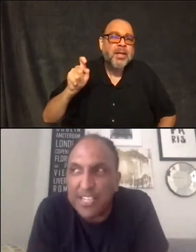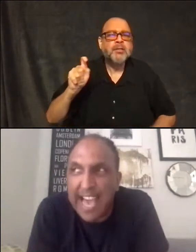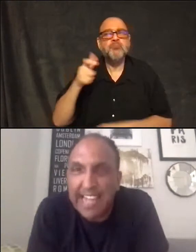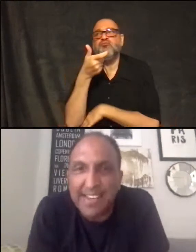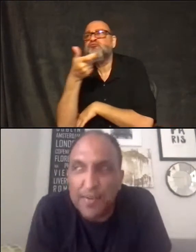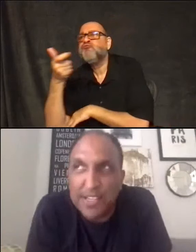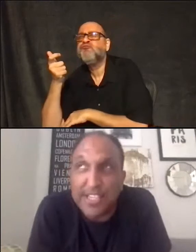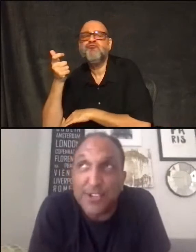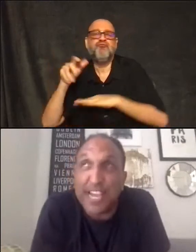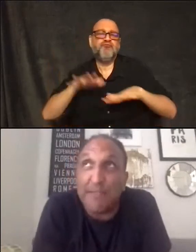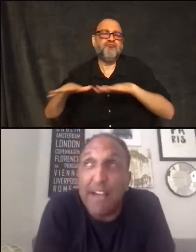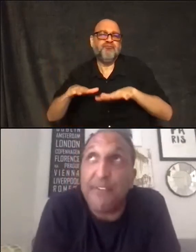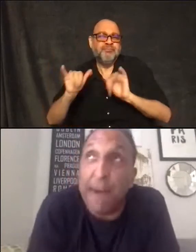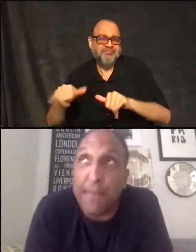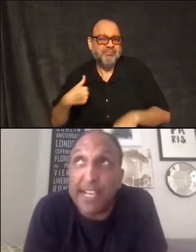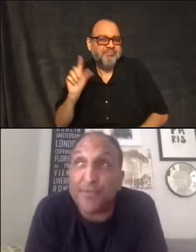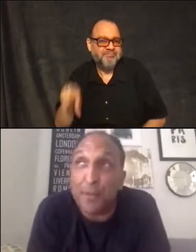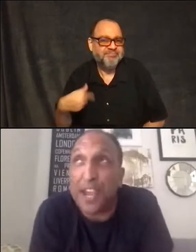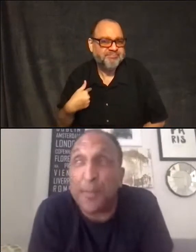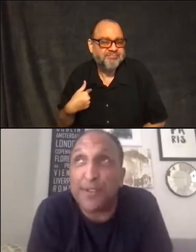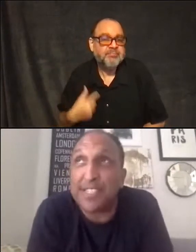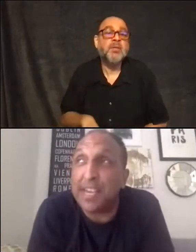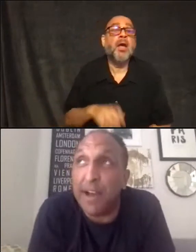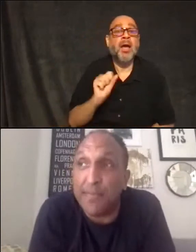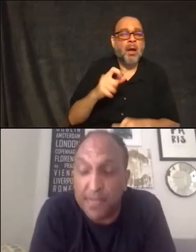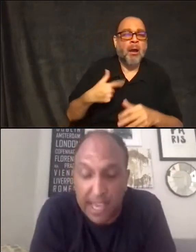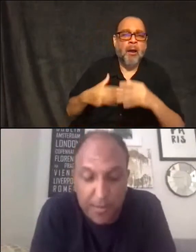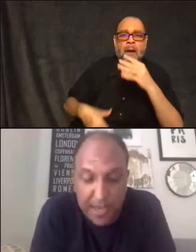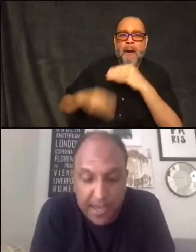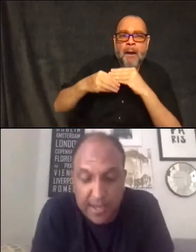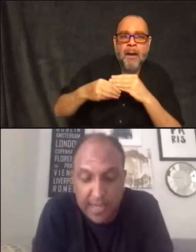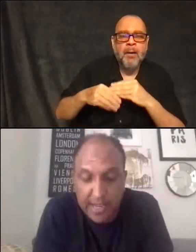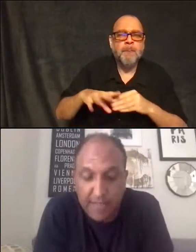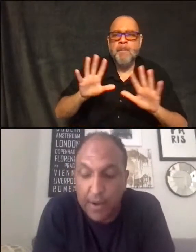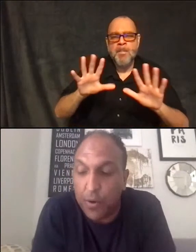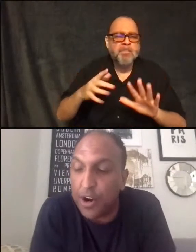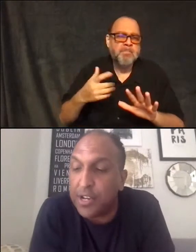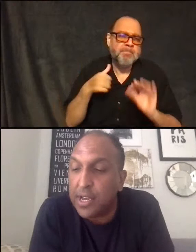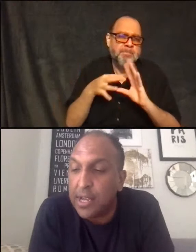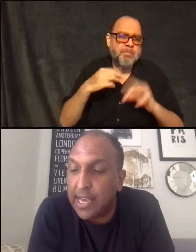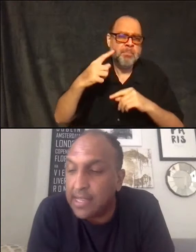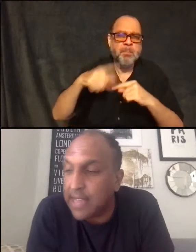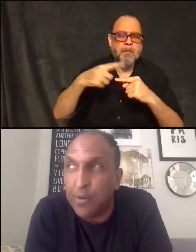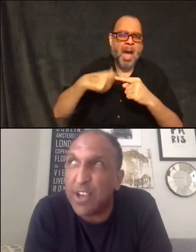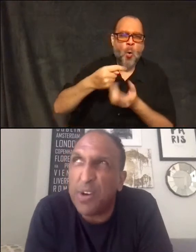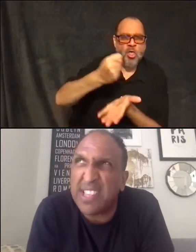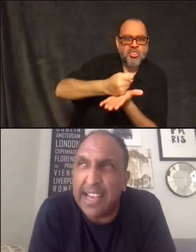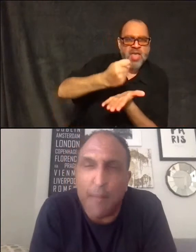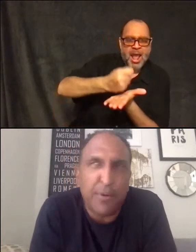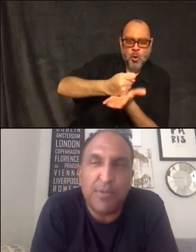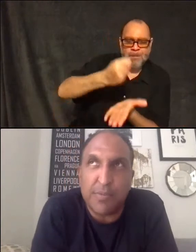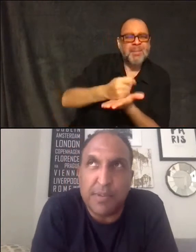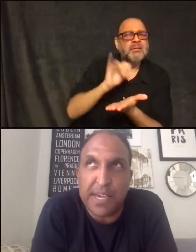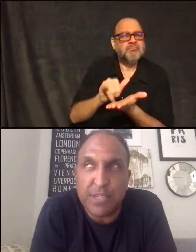to just add, it's interesting. My biggest therapy, I was just thinking about therapy and even that word, is I was always like,